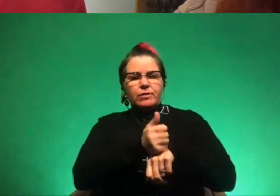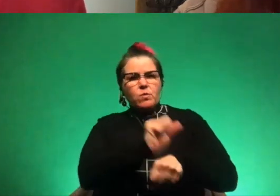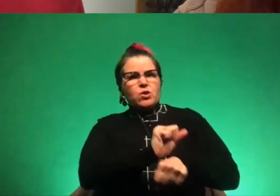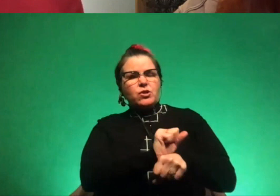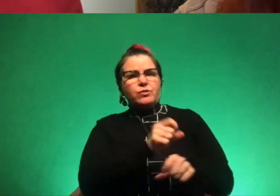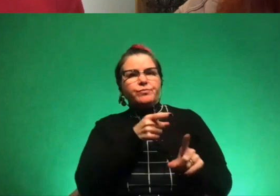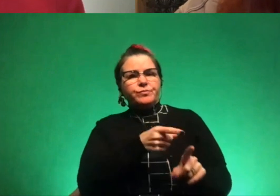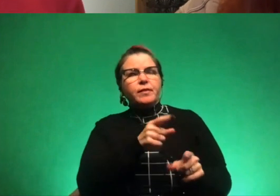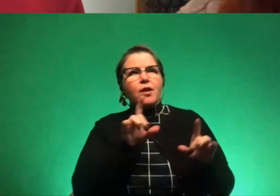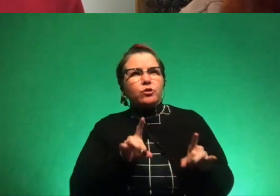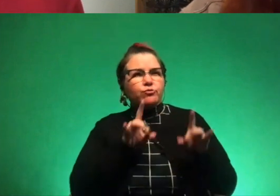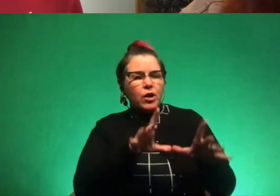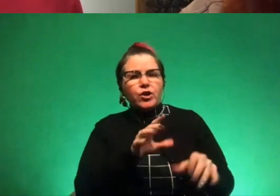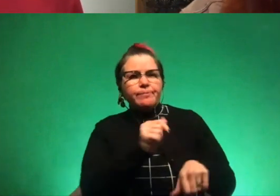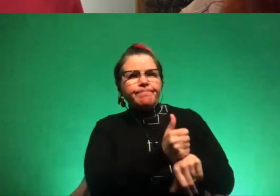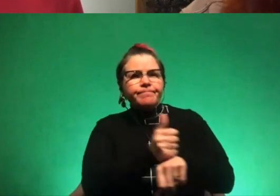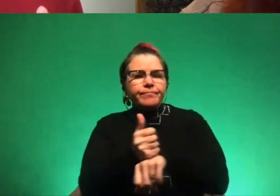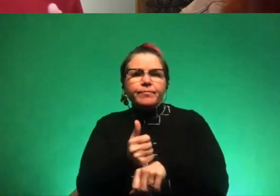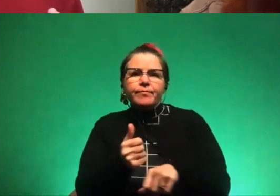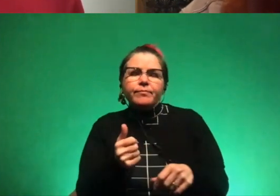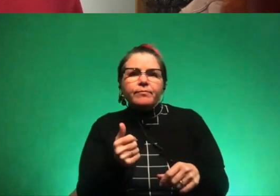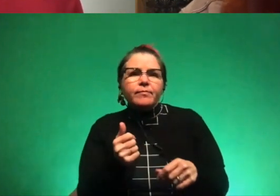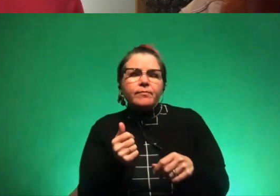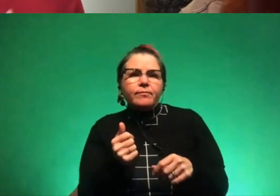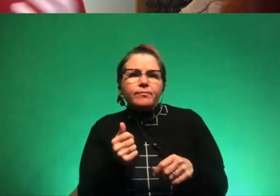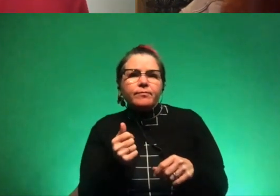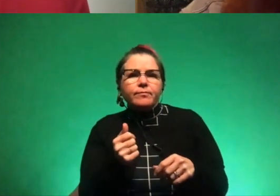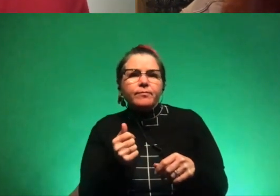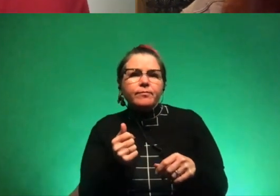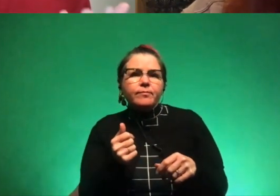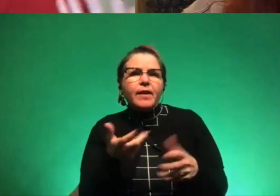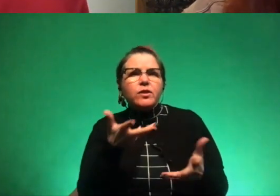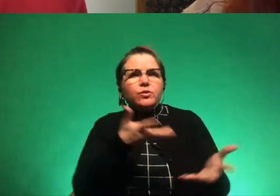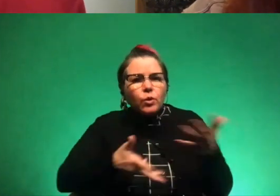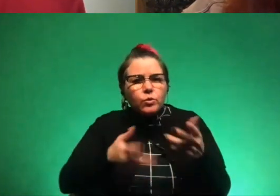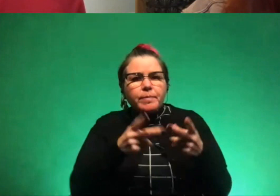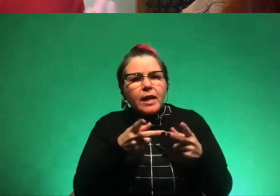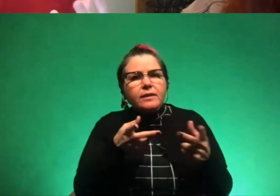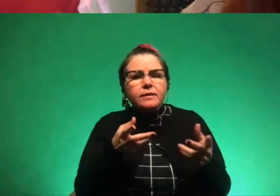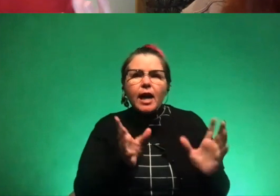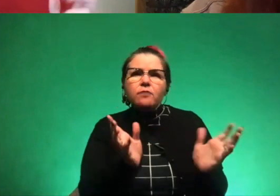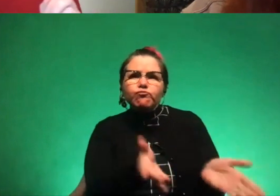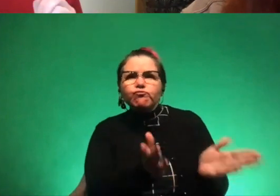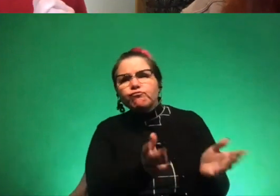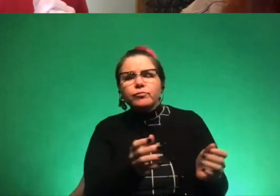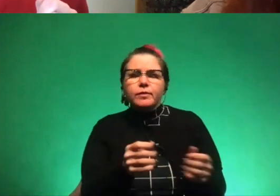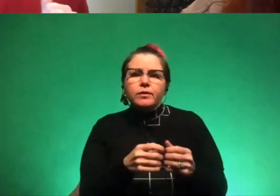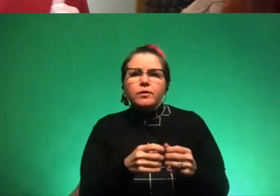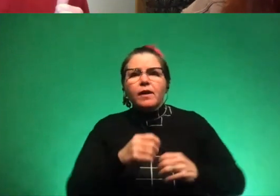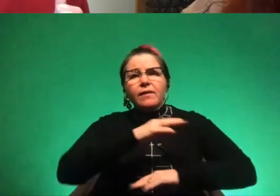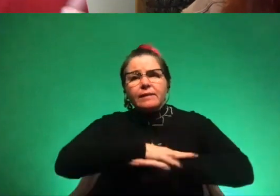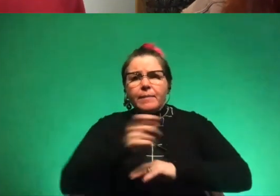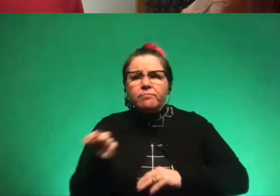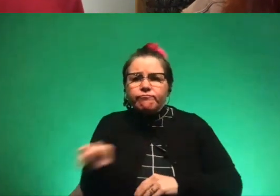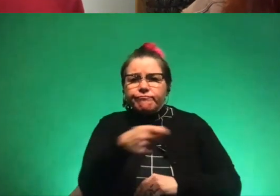like the Australian stations are really well equipped with kind of, there's like social areas where you can just hang out and have a chat. There's like a table tennis